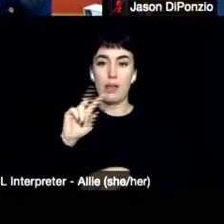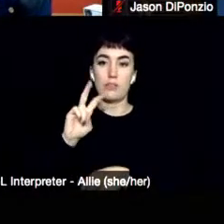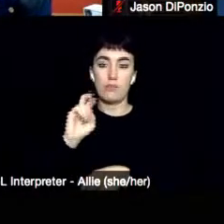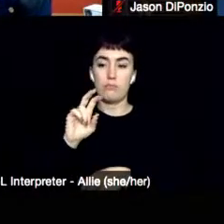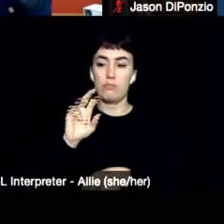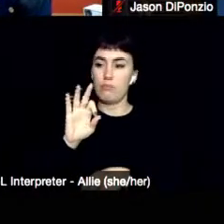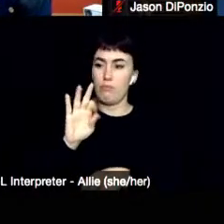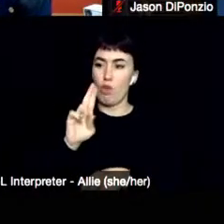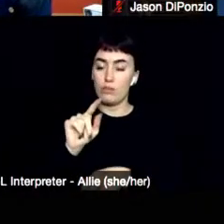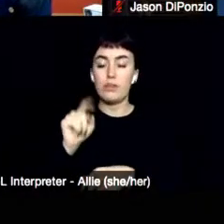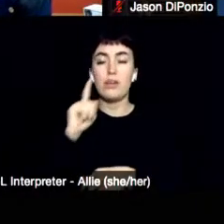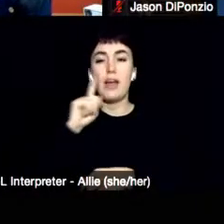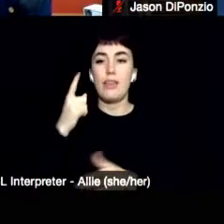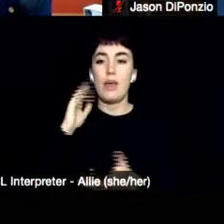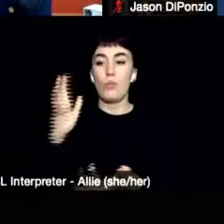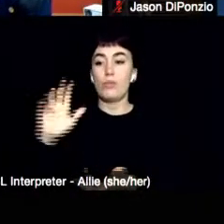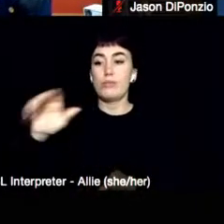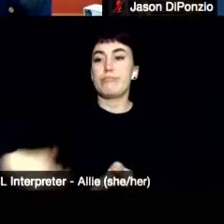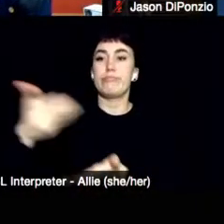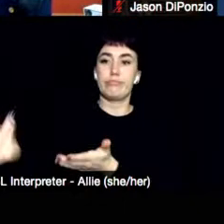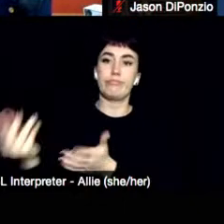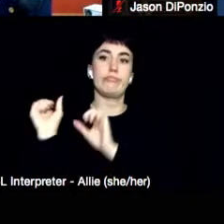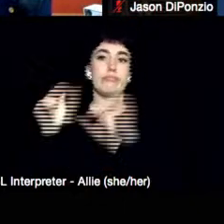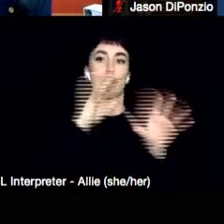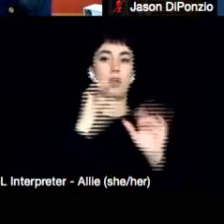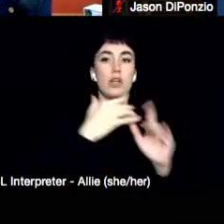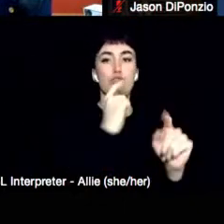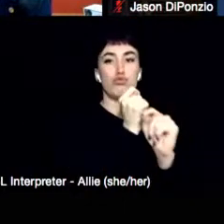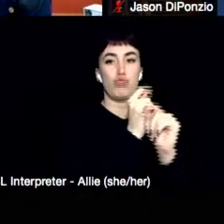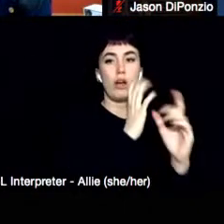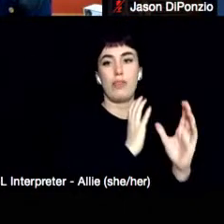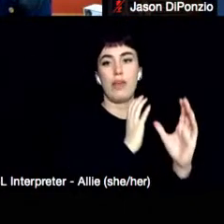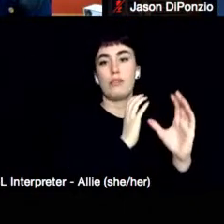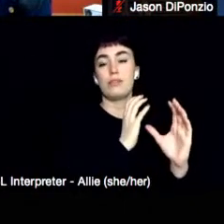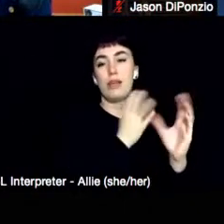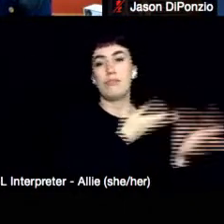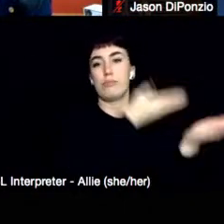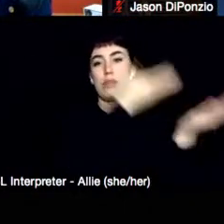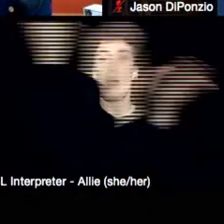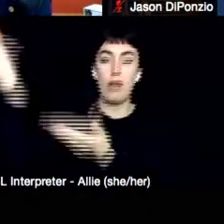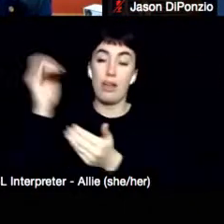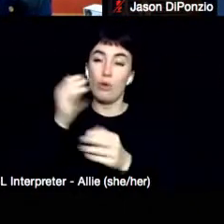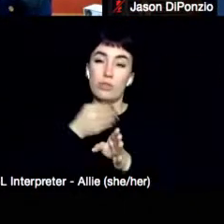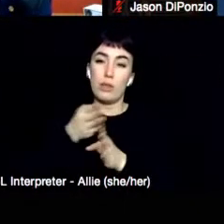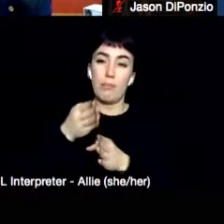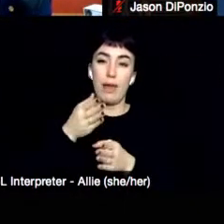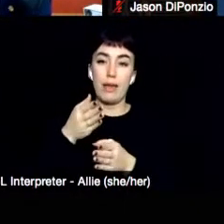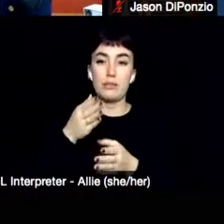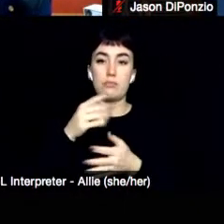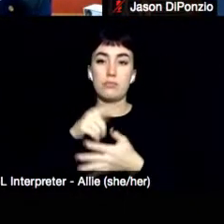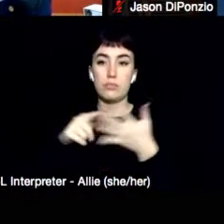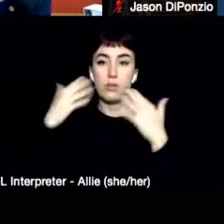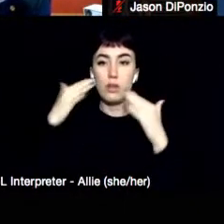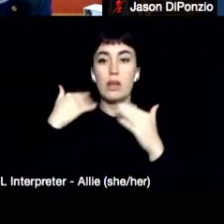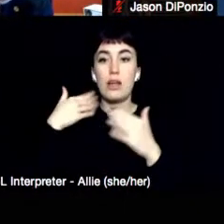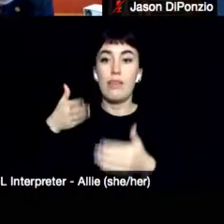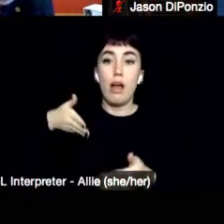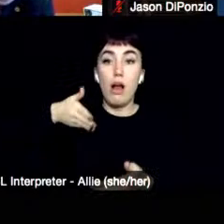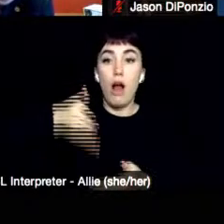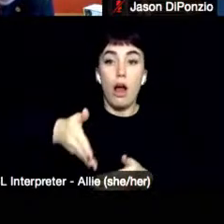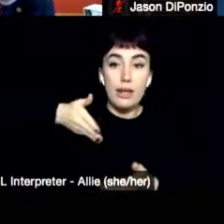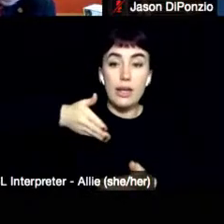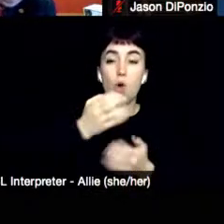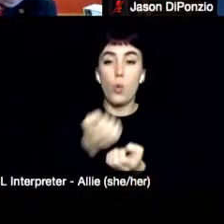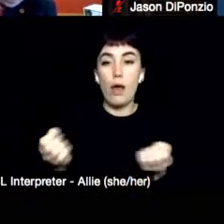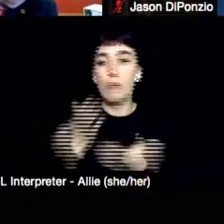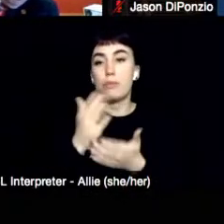site. So those would be the main sources of noises, the saw cutting, the equipment. And then there's